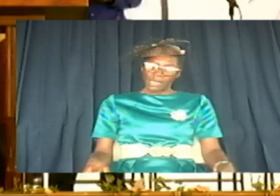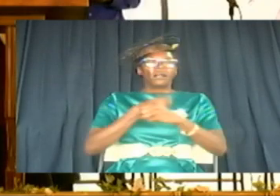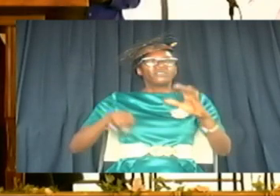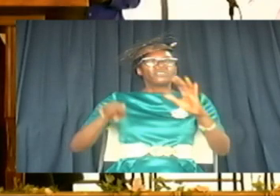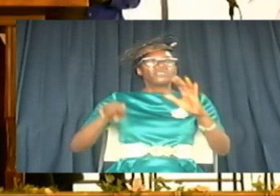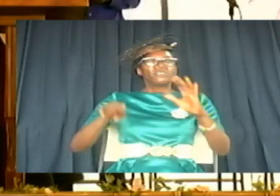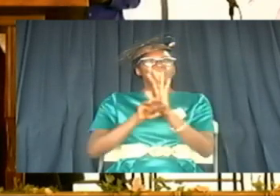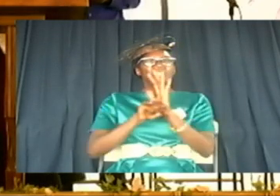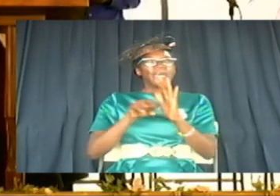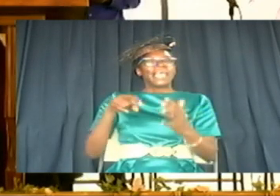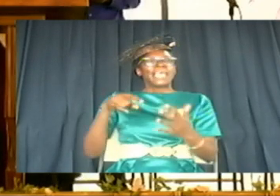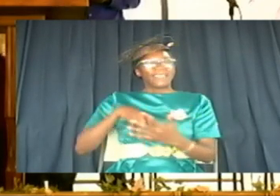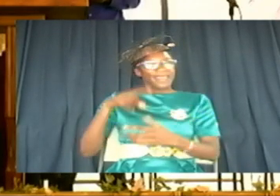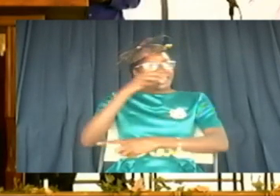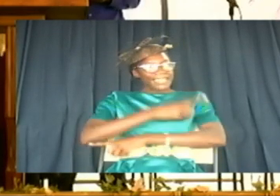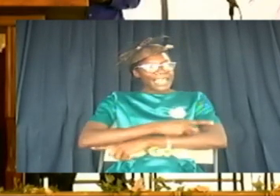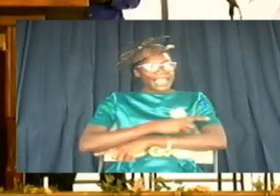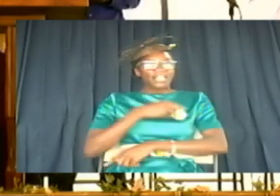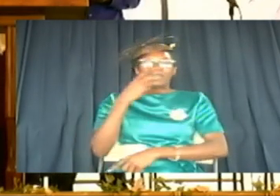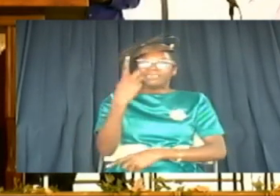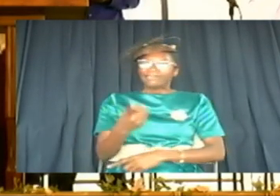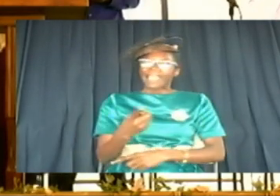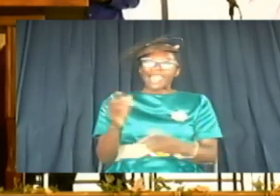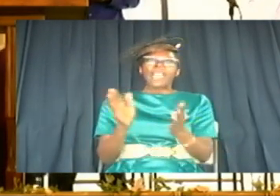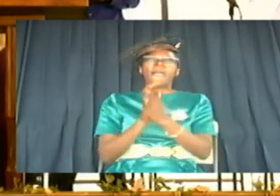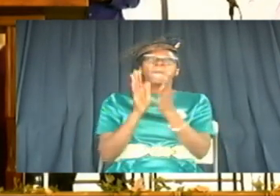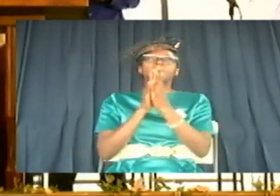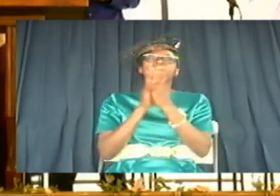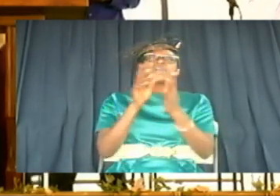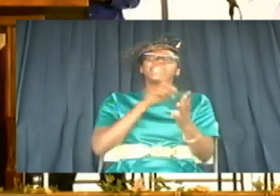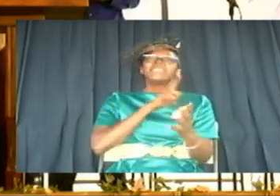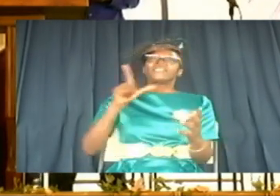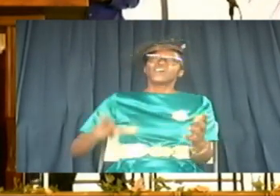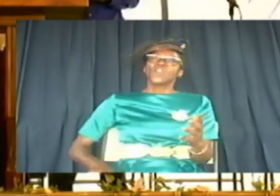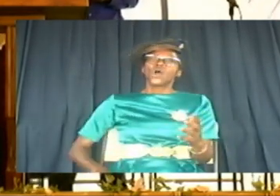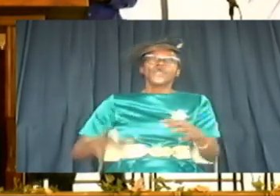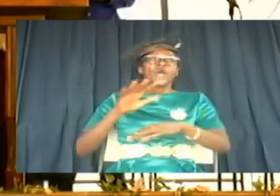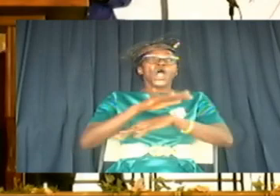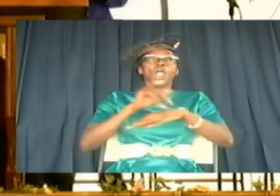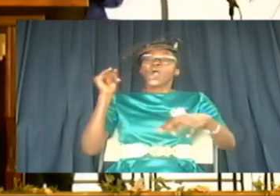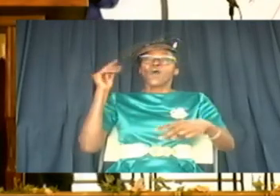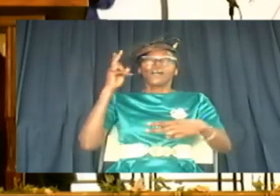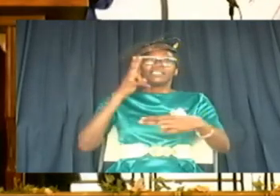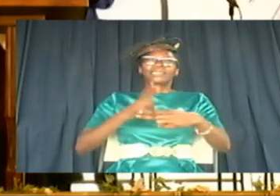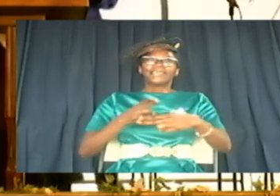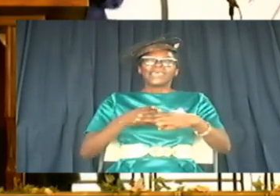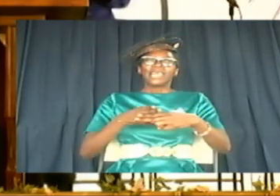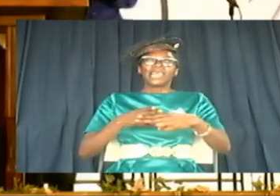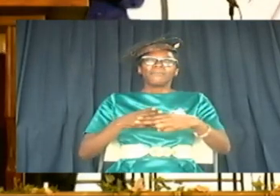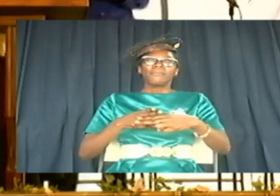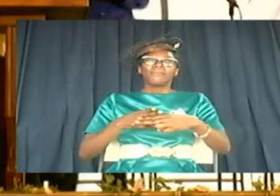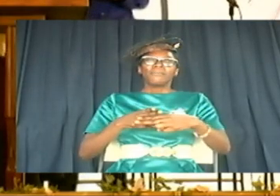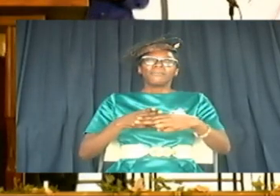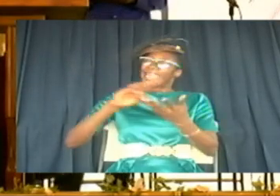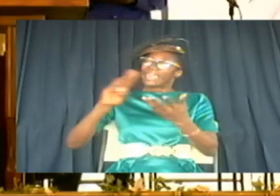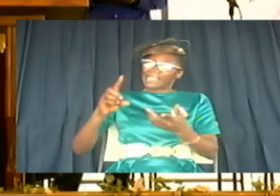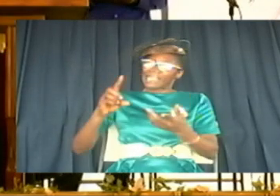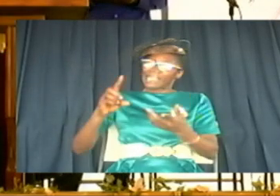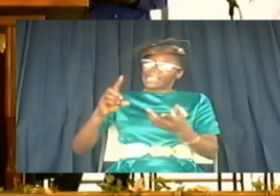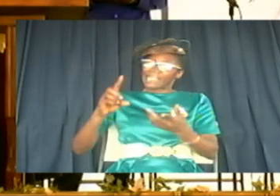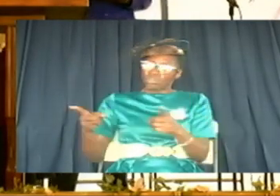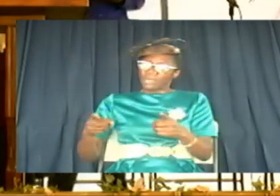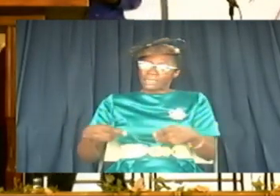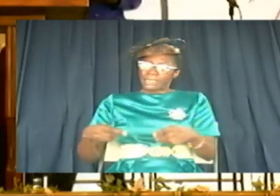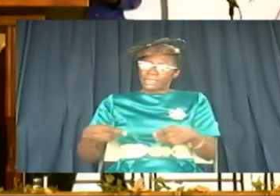day shall ye say, praise the Lord, call upon his name, declare his doings among